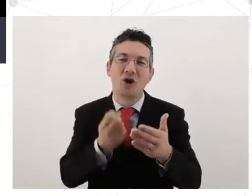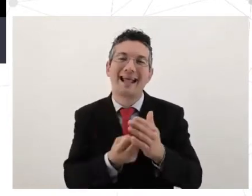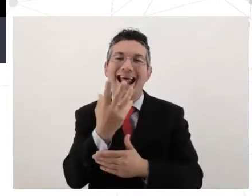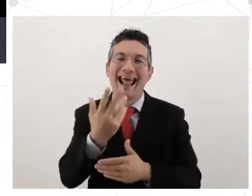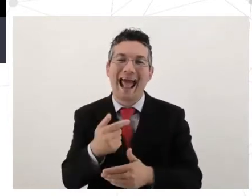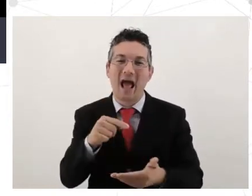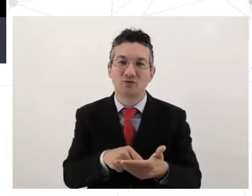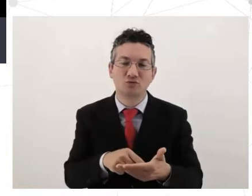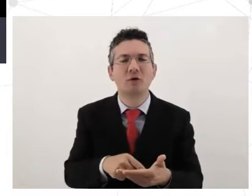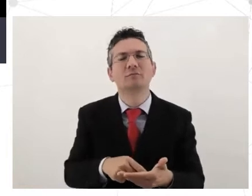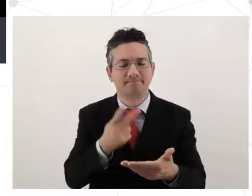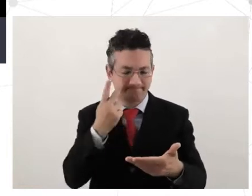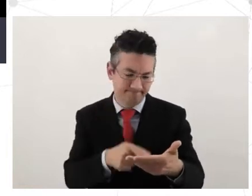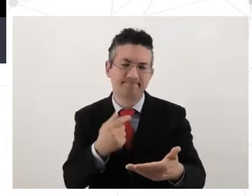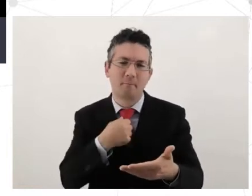Okay, let's go, Valora.